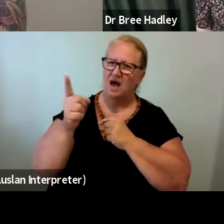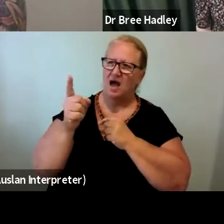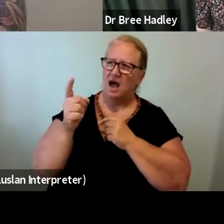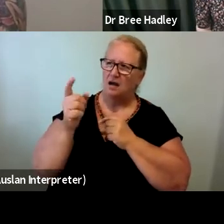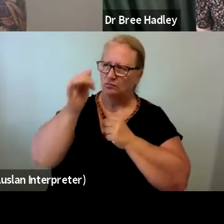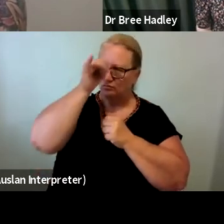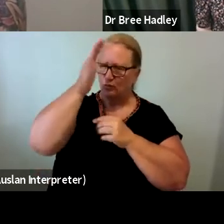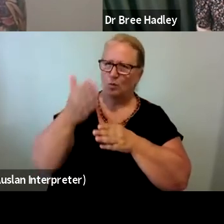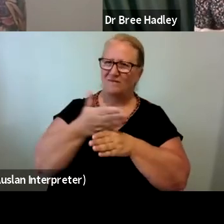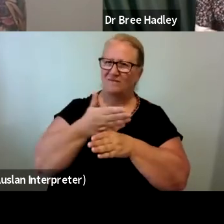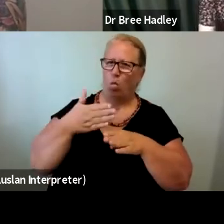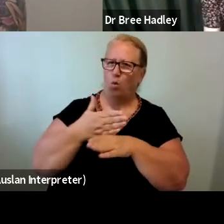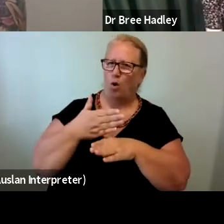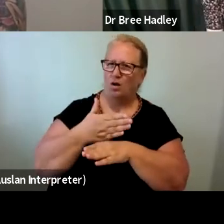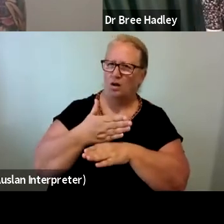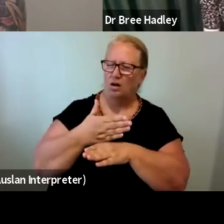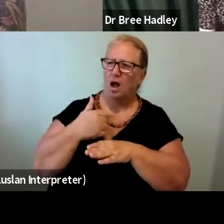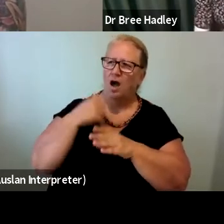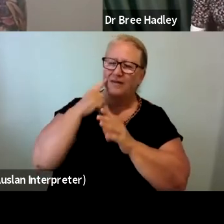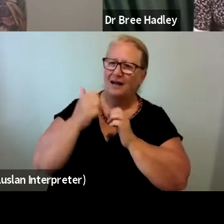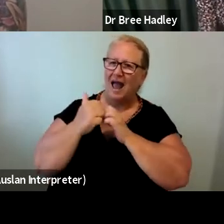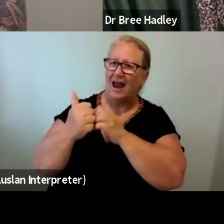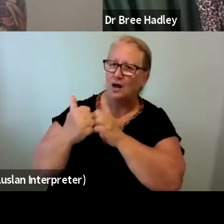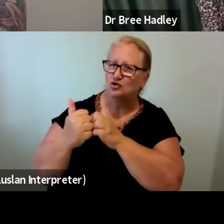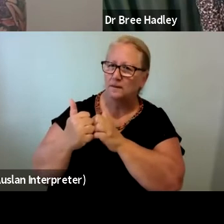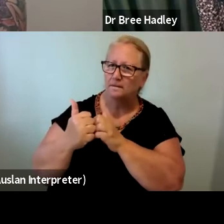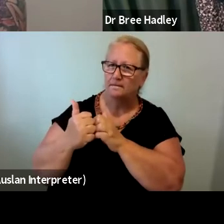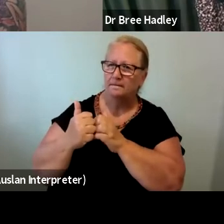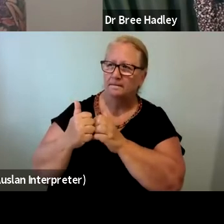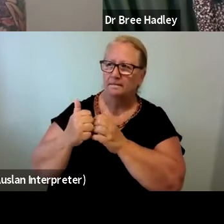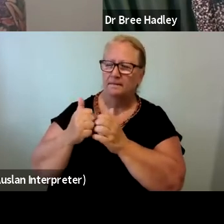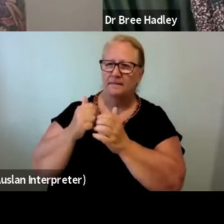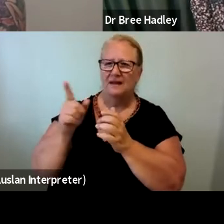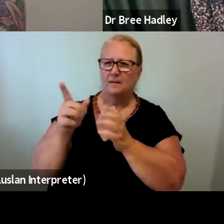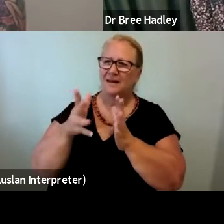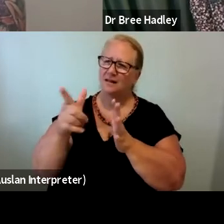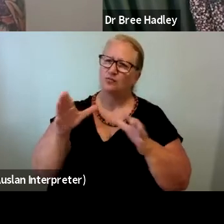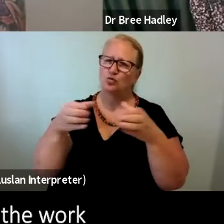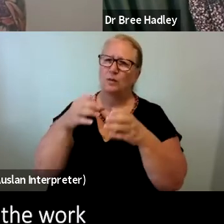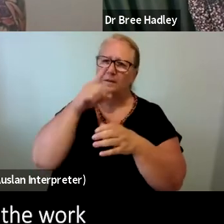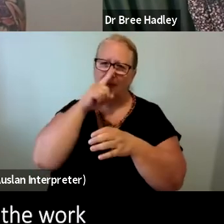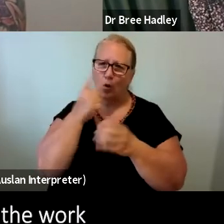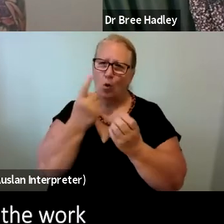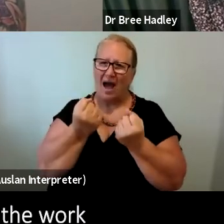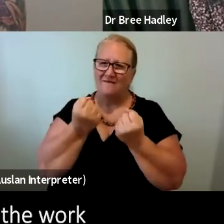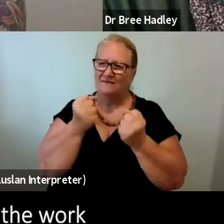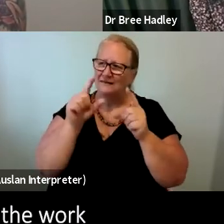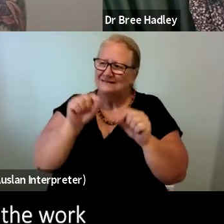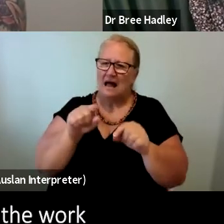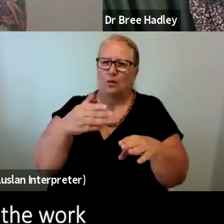think for me, allyship is a group of people who have done the